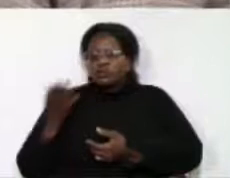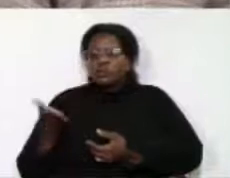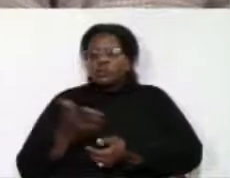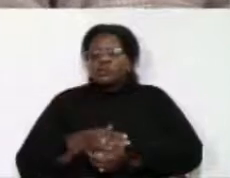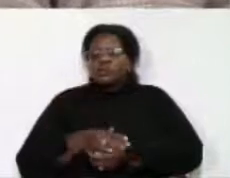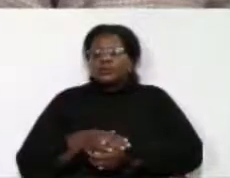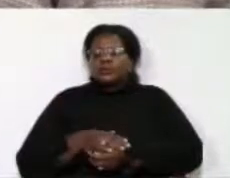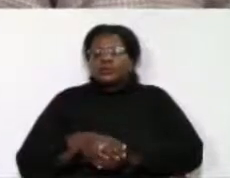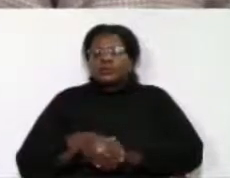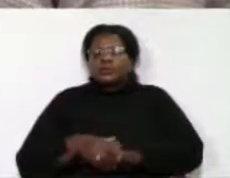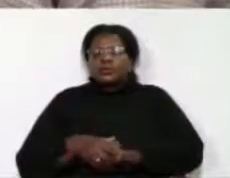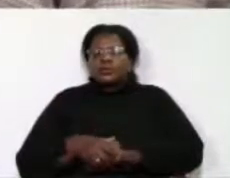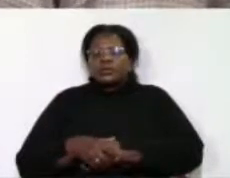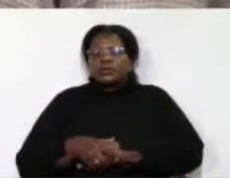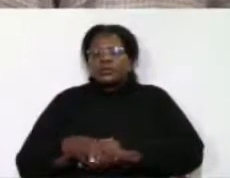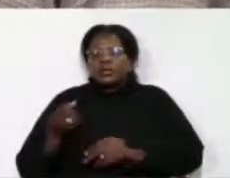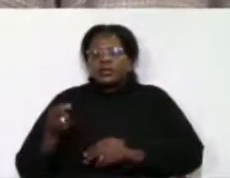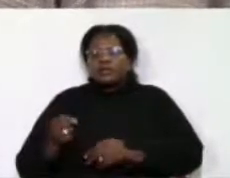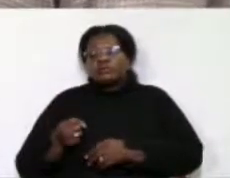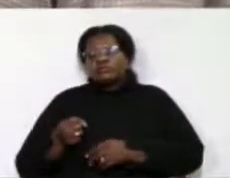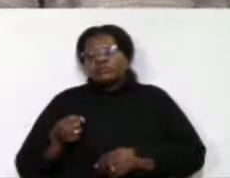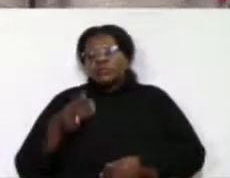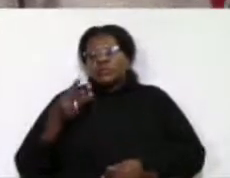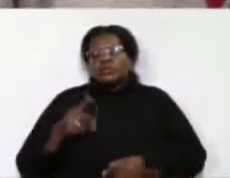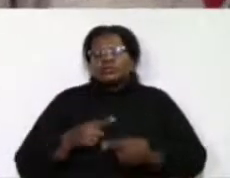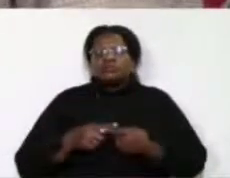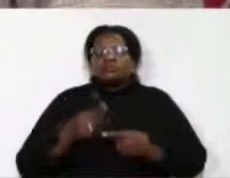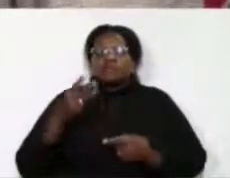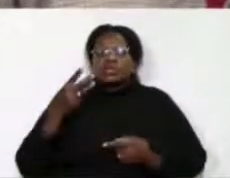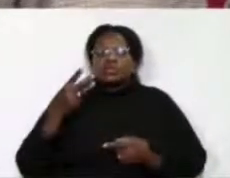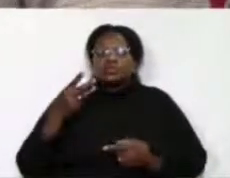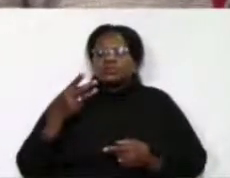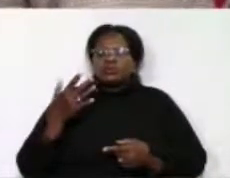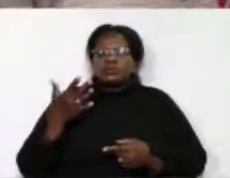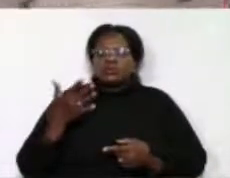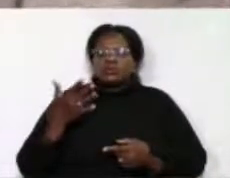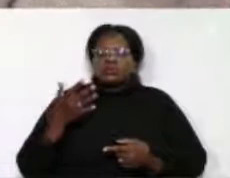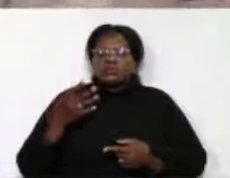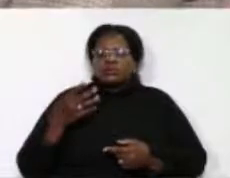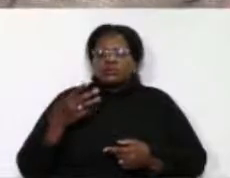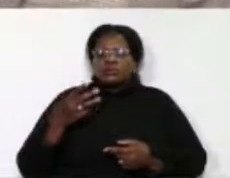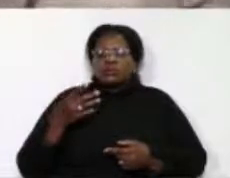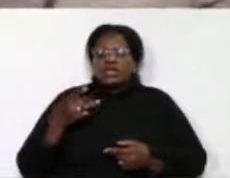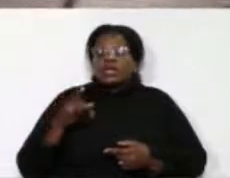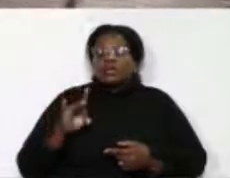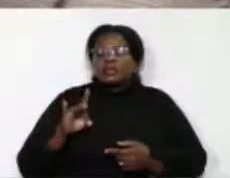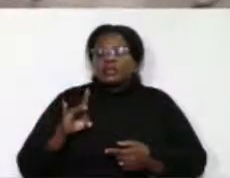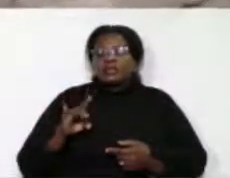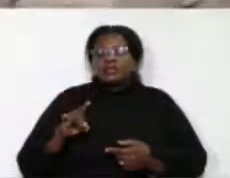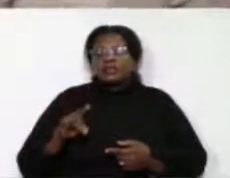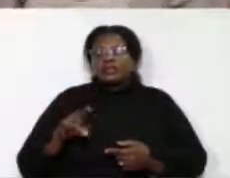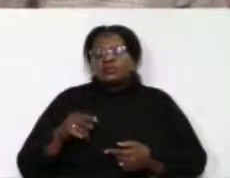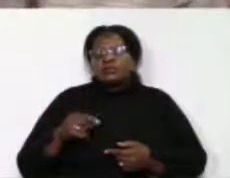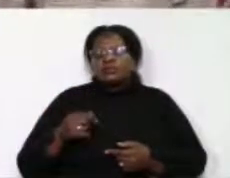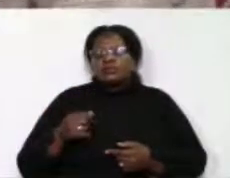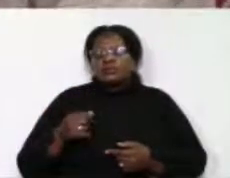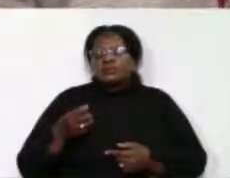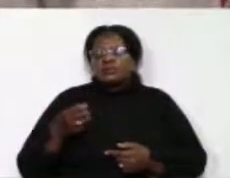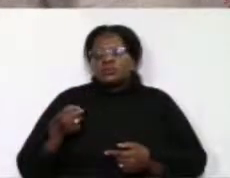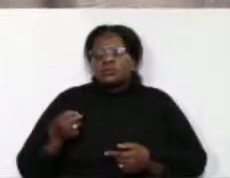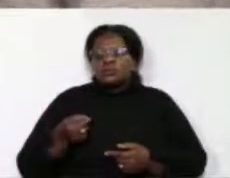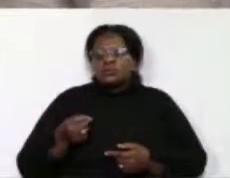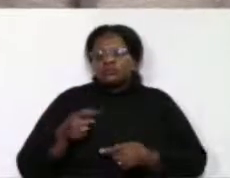and buy 3 lengths to get to 18 meters. 3 6s are 18. Okay. And you'll have a bit left over. But then a bit left over you'll use for the next